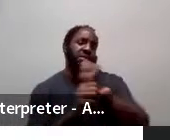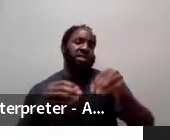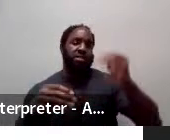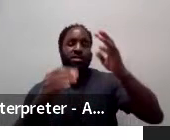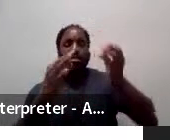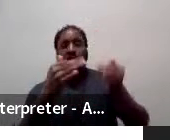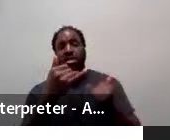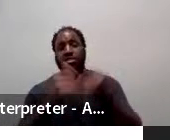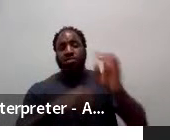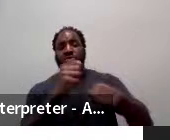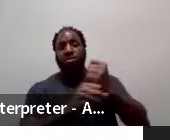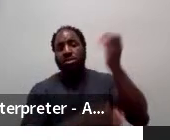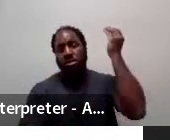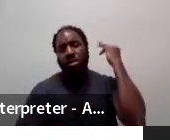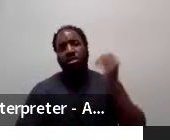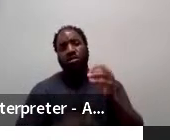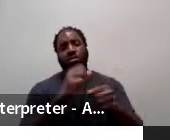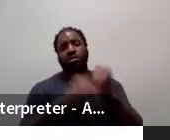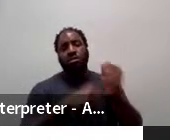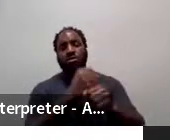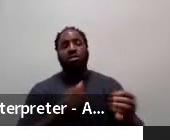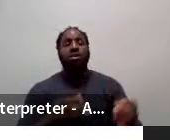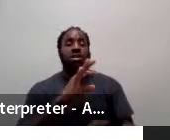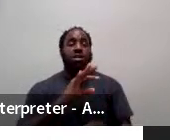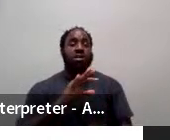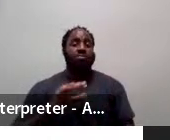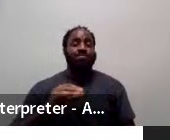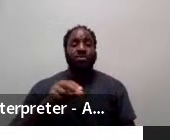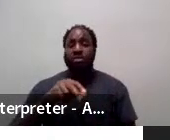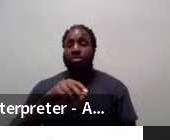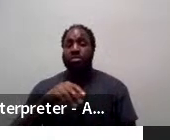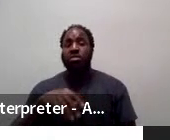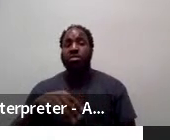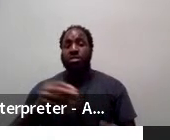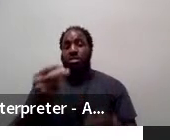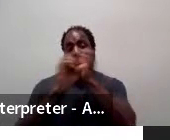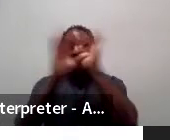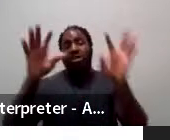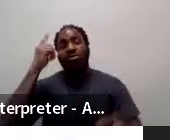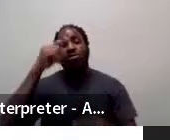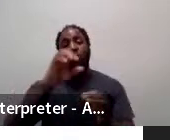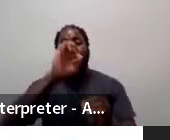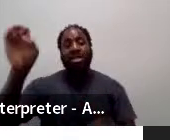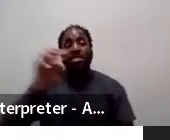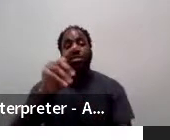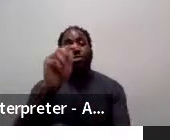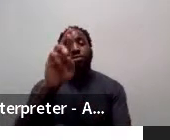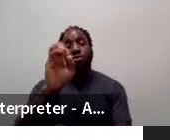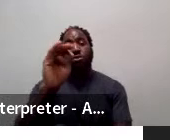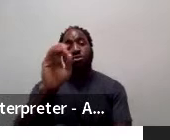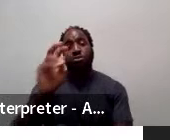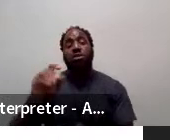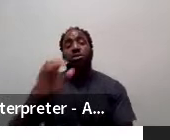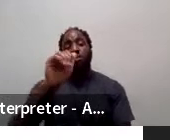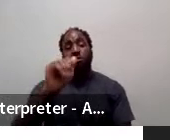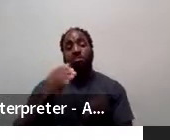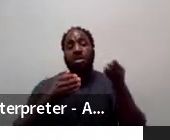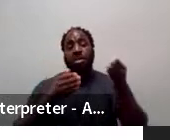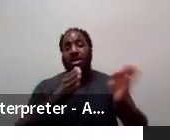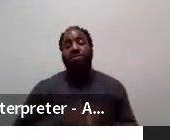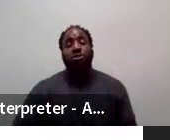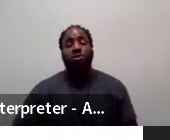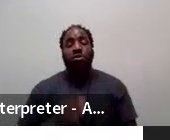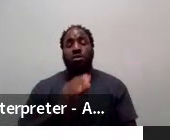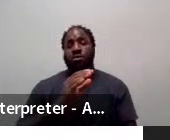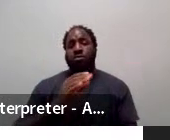image is of East Tremont Avenue, looking towards the east here. And really, we were trying to pull together this vision of